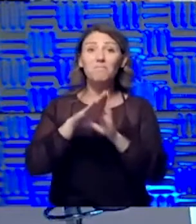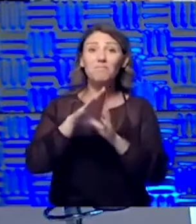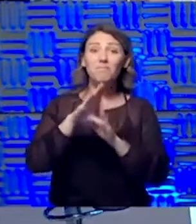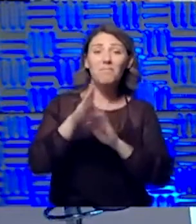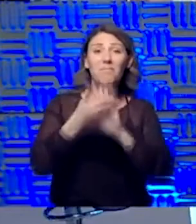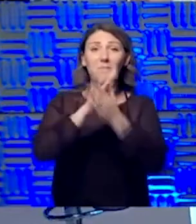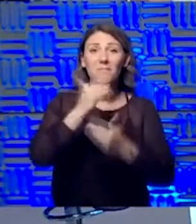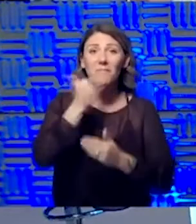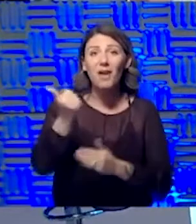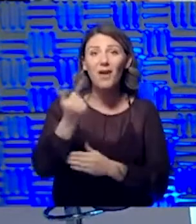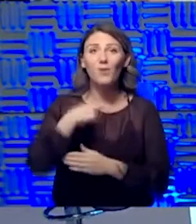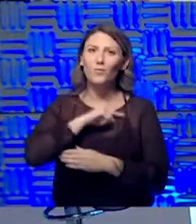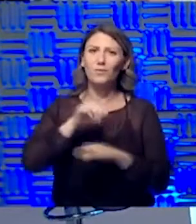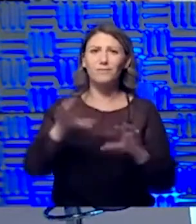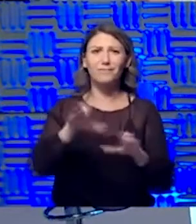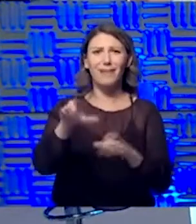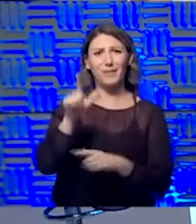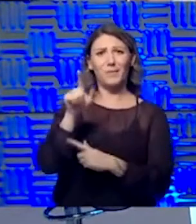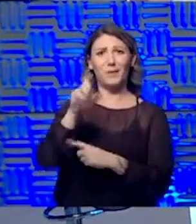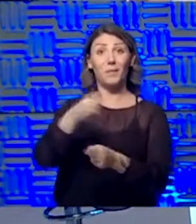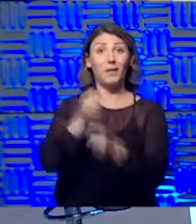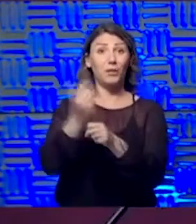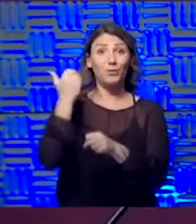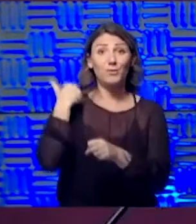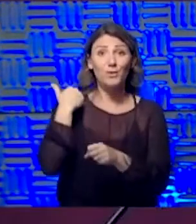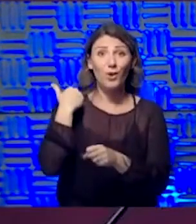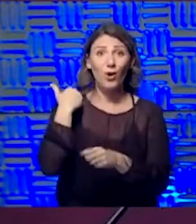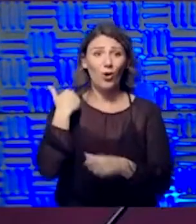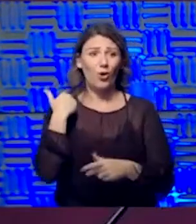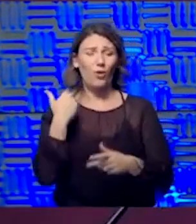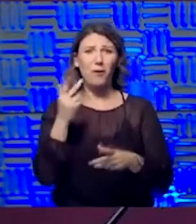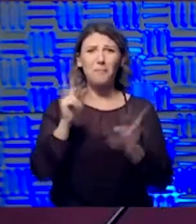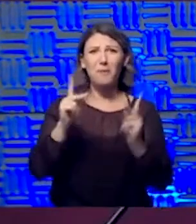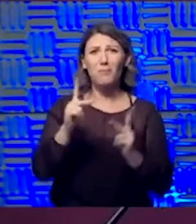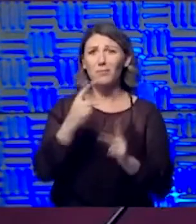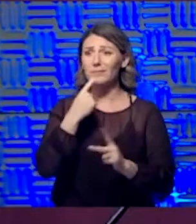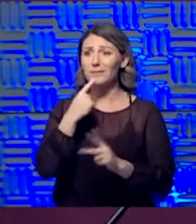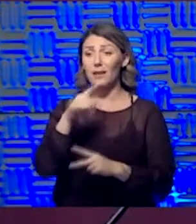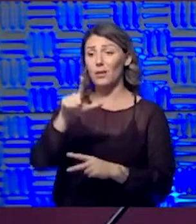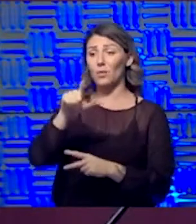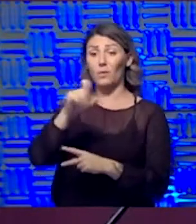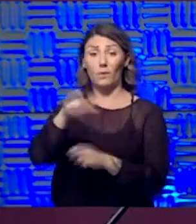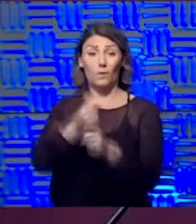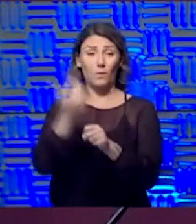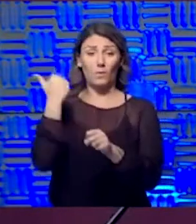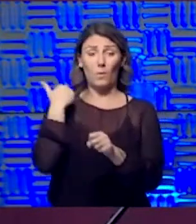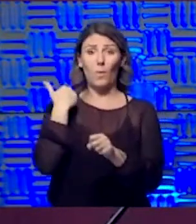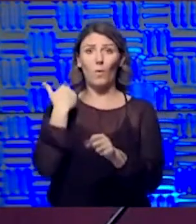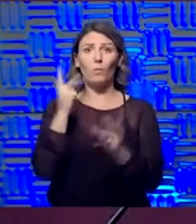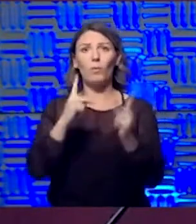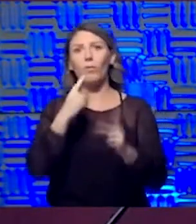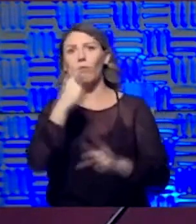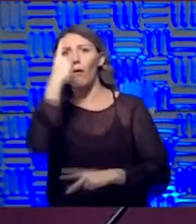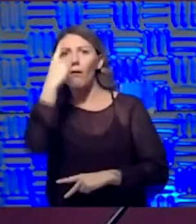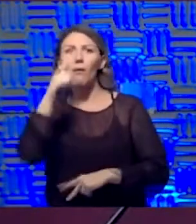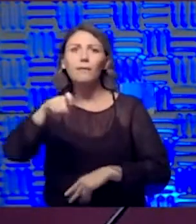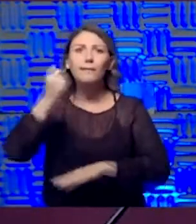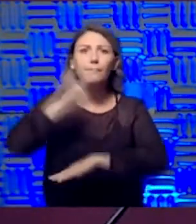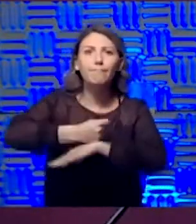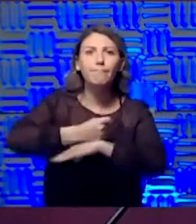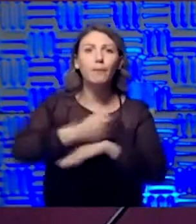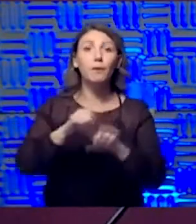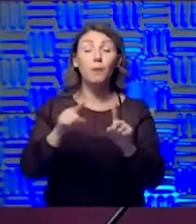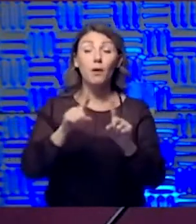21 years. I mean, 21 years ago, there were pundits that said we should close or sell. Well, we didn't do that. Right? And then when we brought our medical